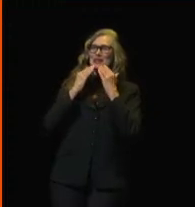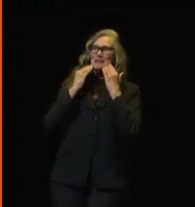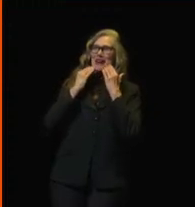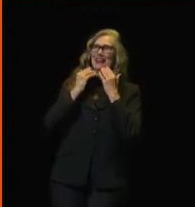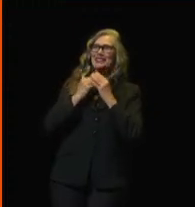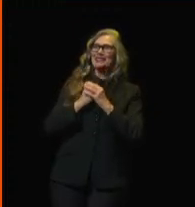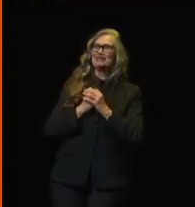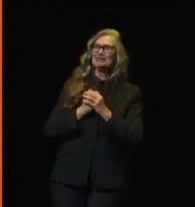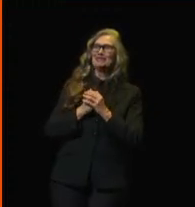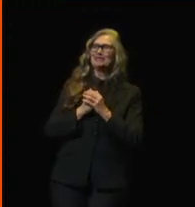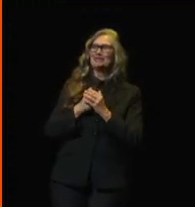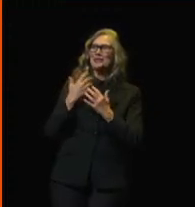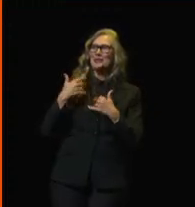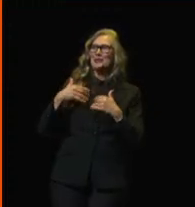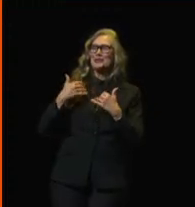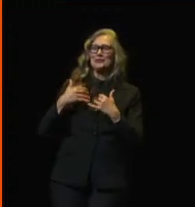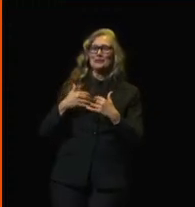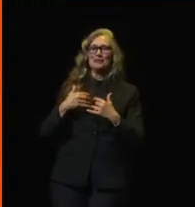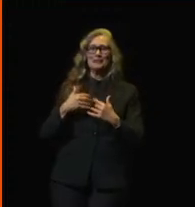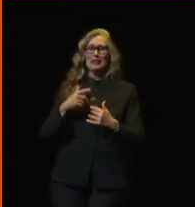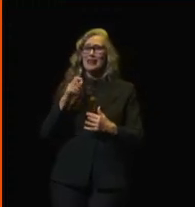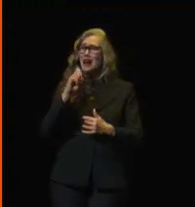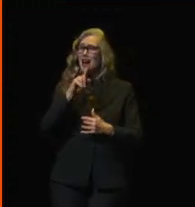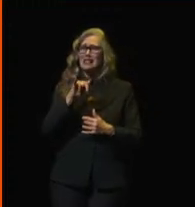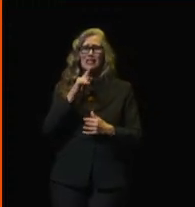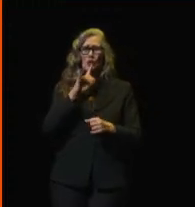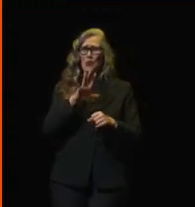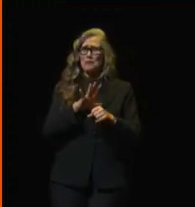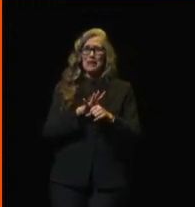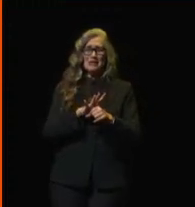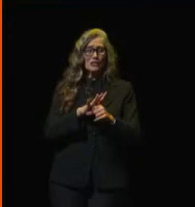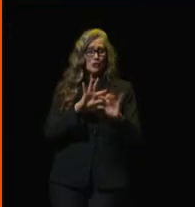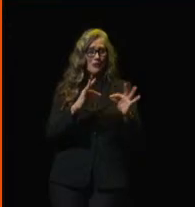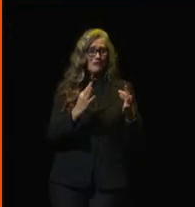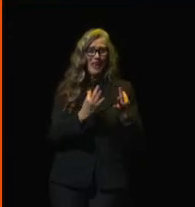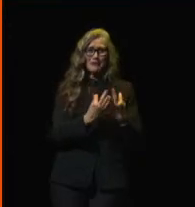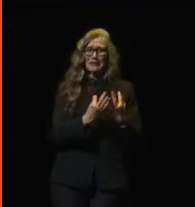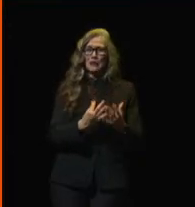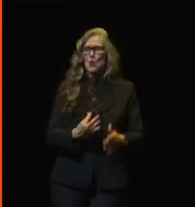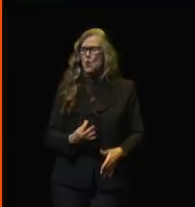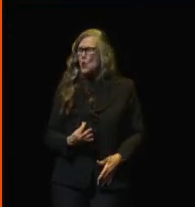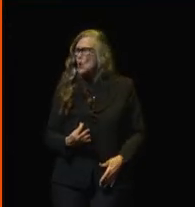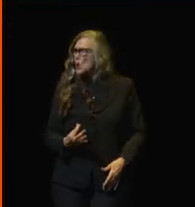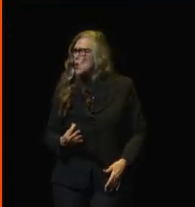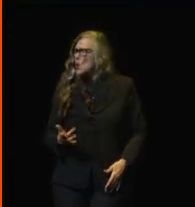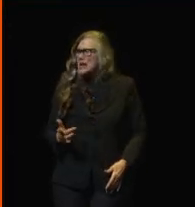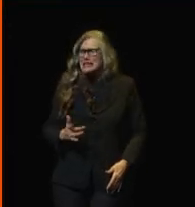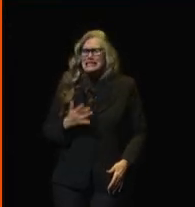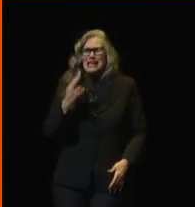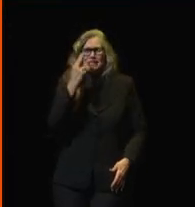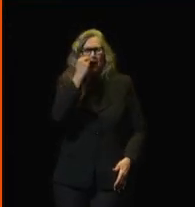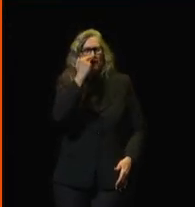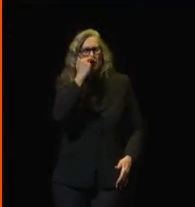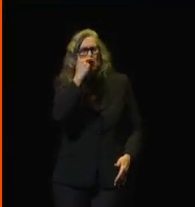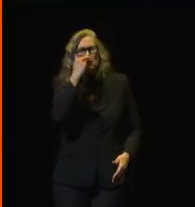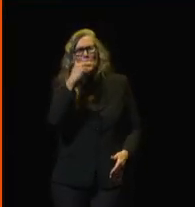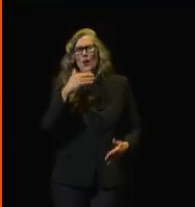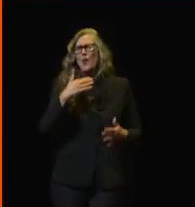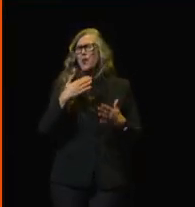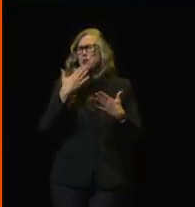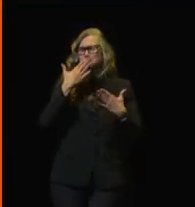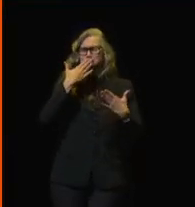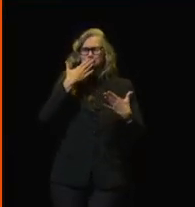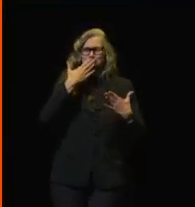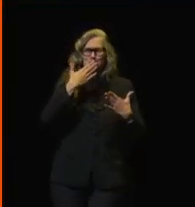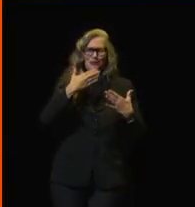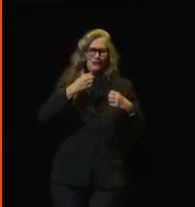say about Ady, about his commitment to his family, about his wicked sense of humor, about his good soul.